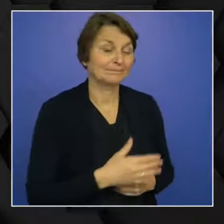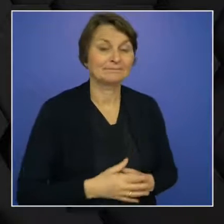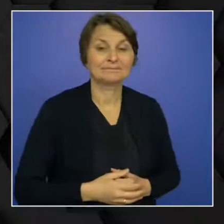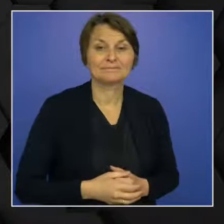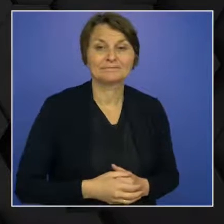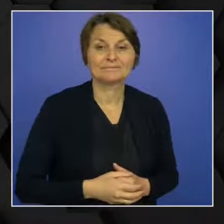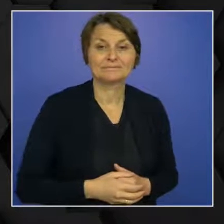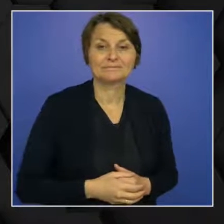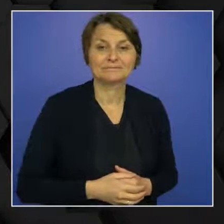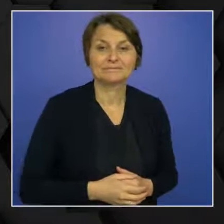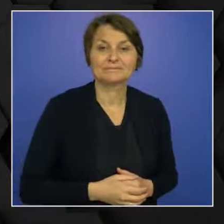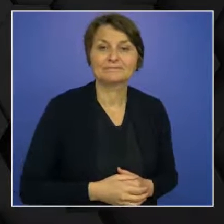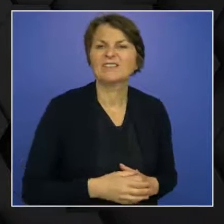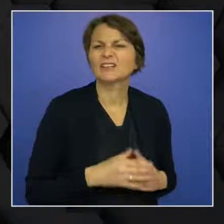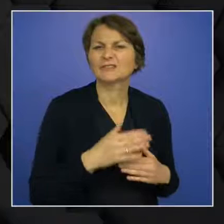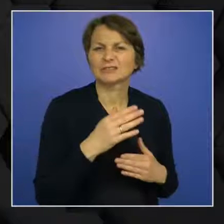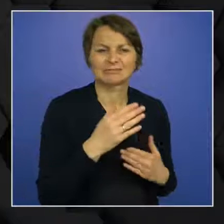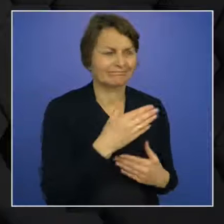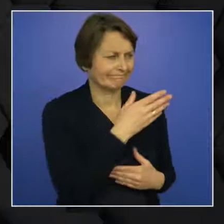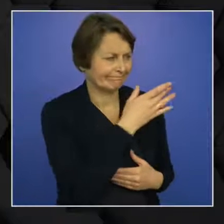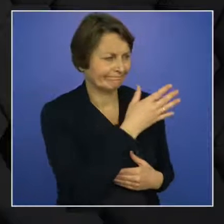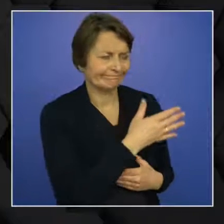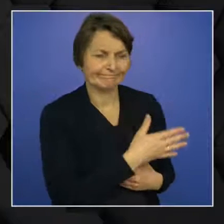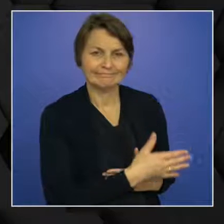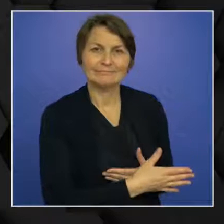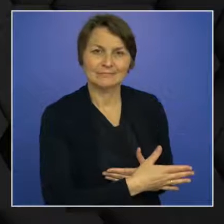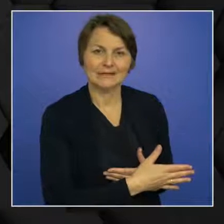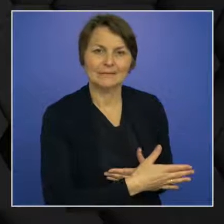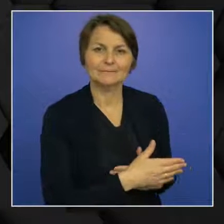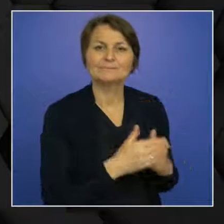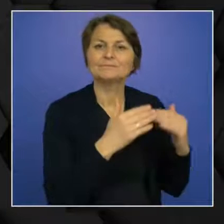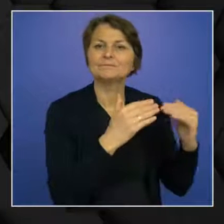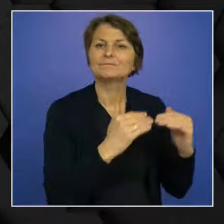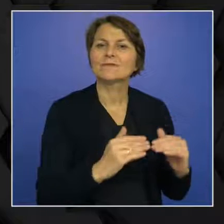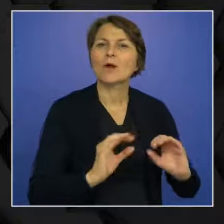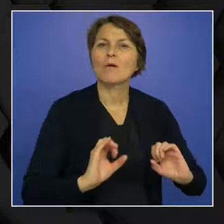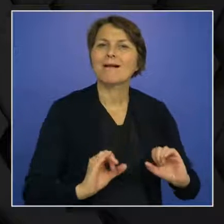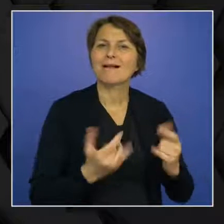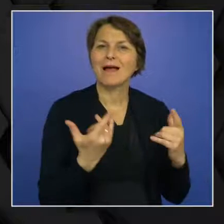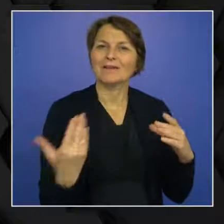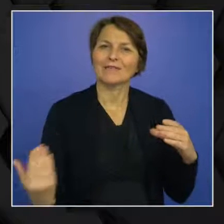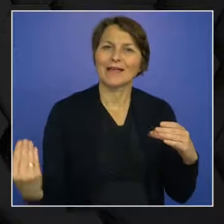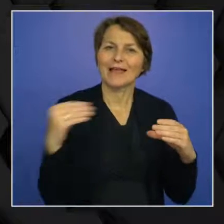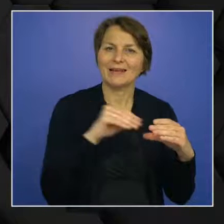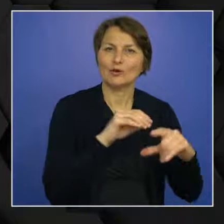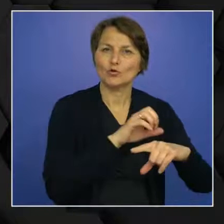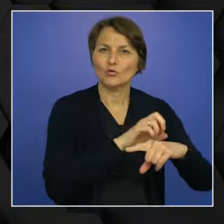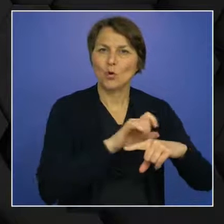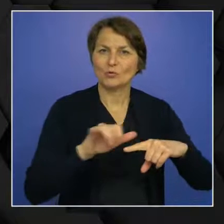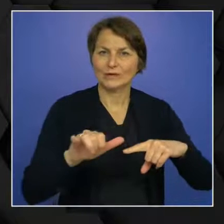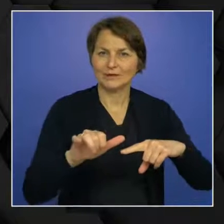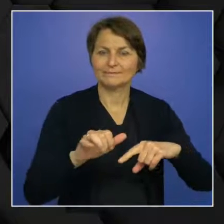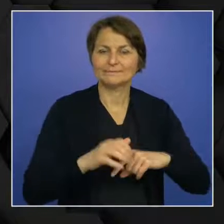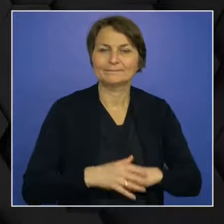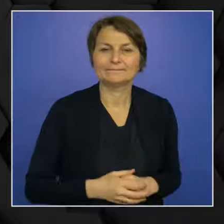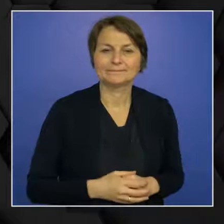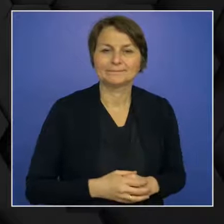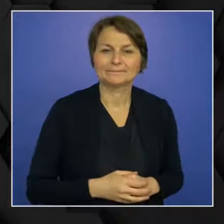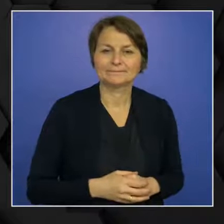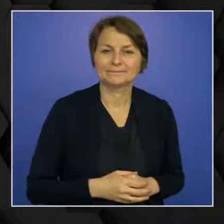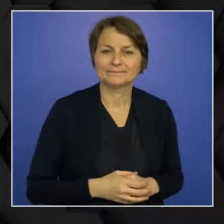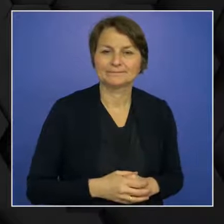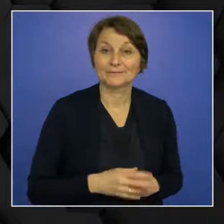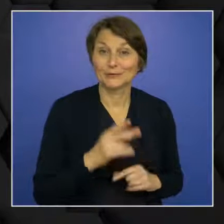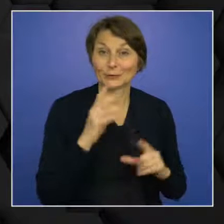the pass-through scenario. I'm going to scroll here and I'm going to go to the live encoding scenario. And can I zoom in better?